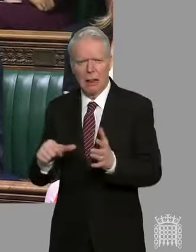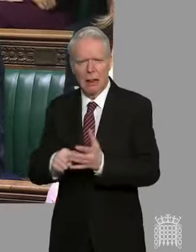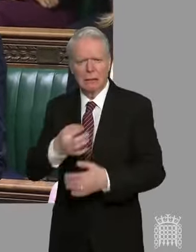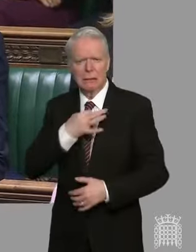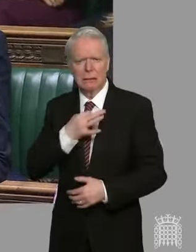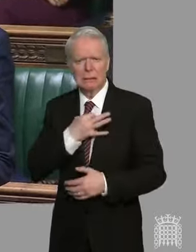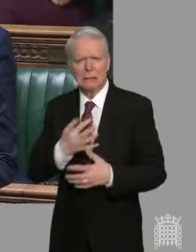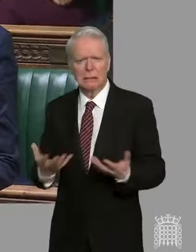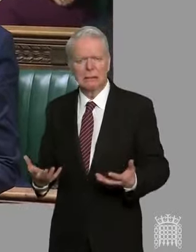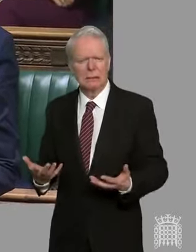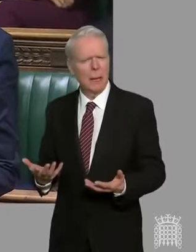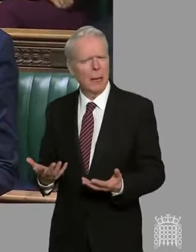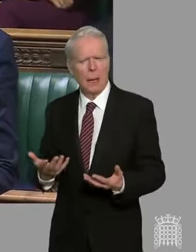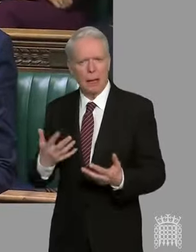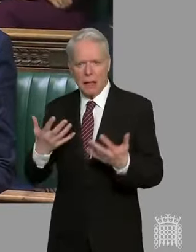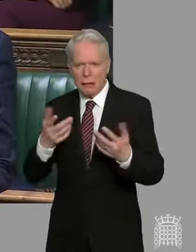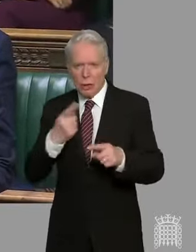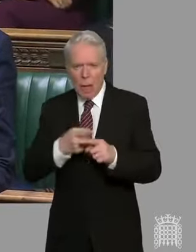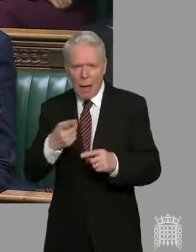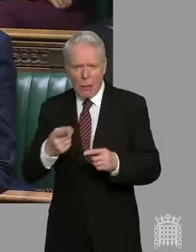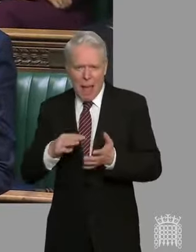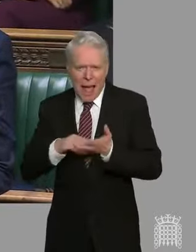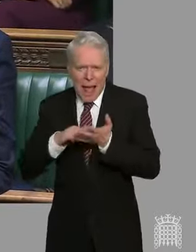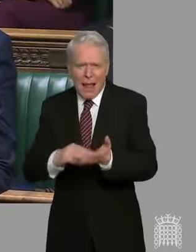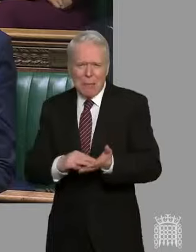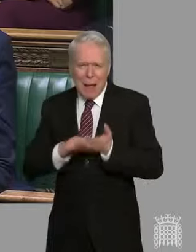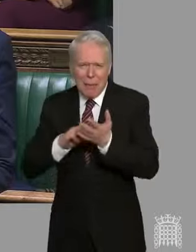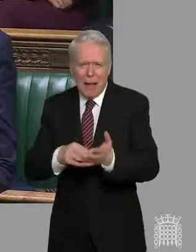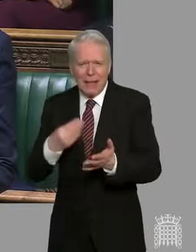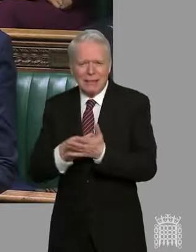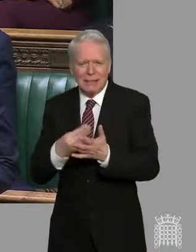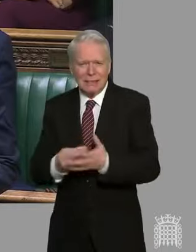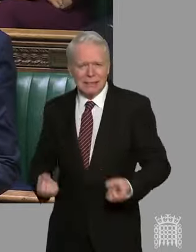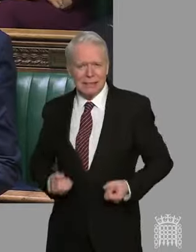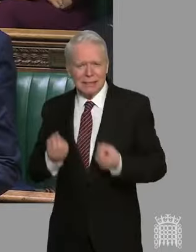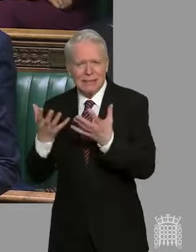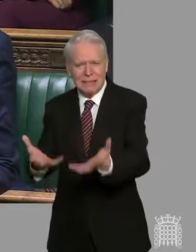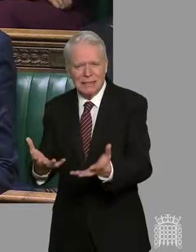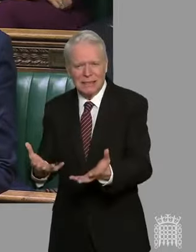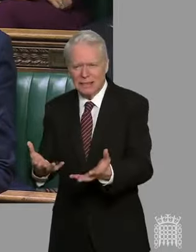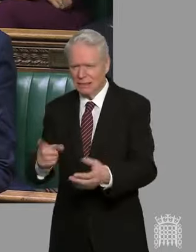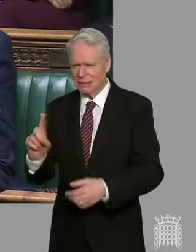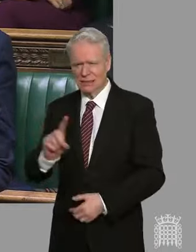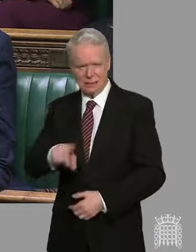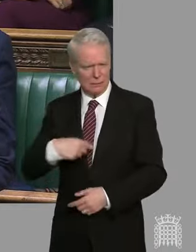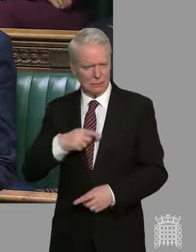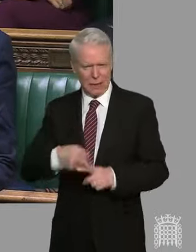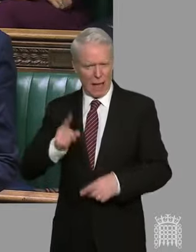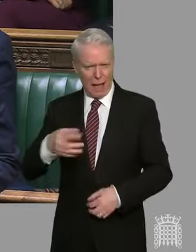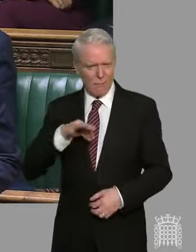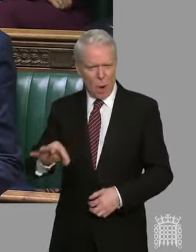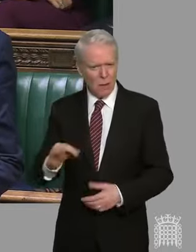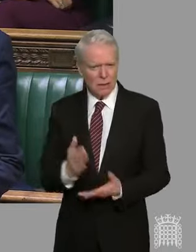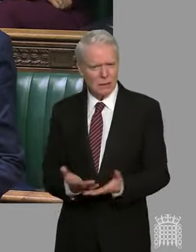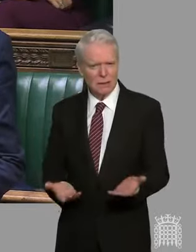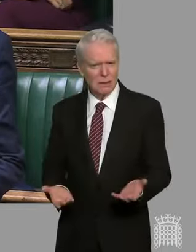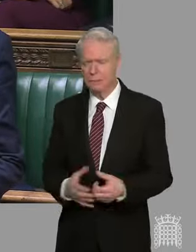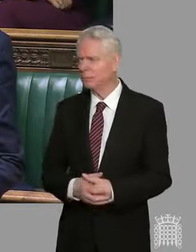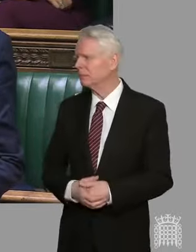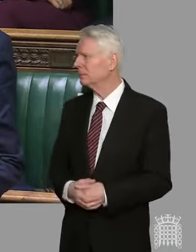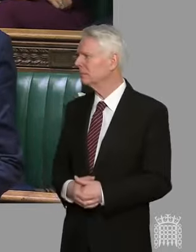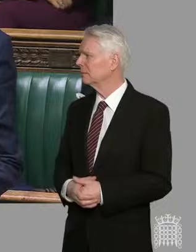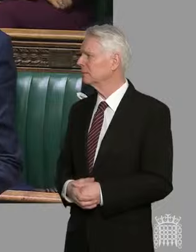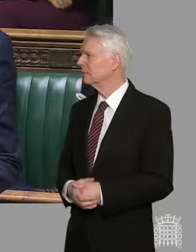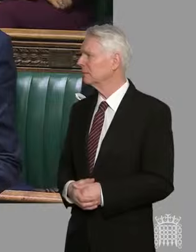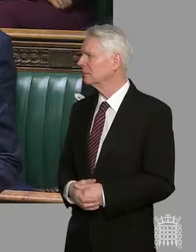agree with me that the only option to protect my constituents is funding Channel 1 of the River Thames scheme as the national